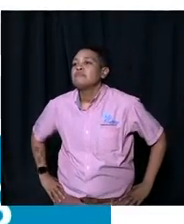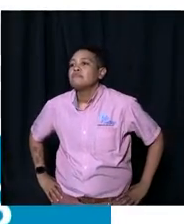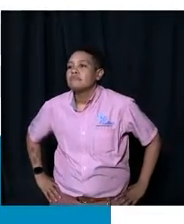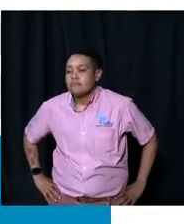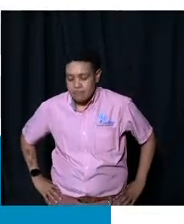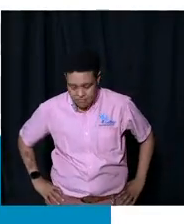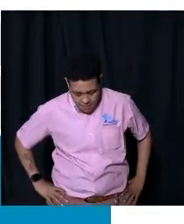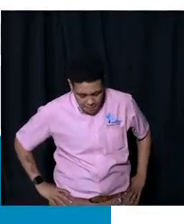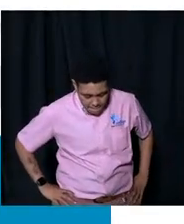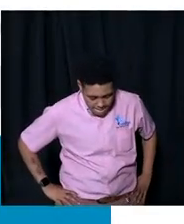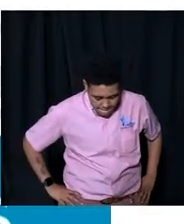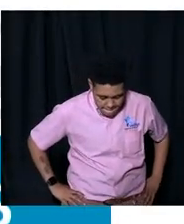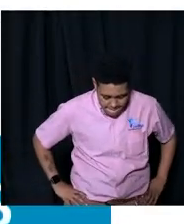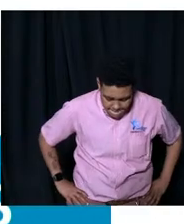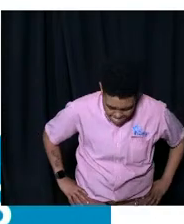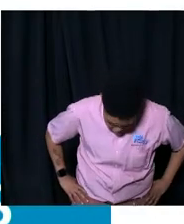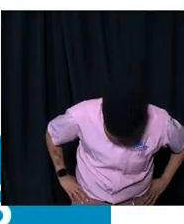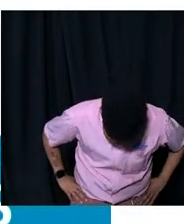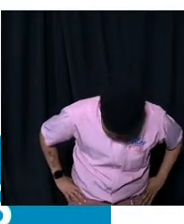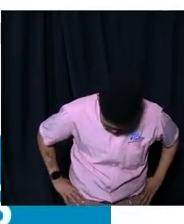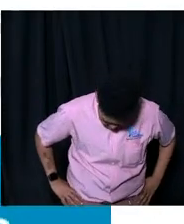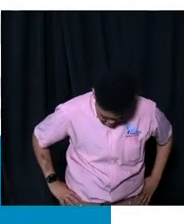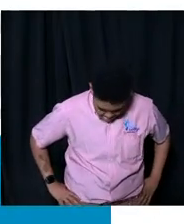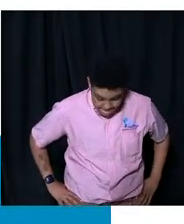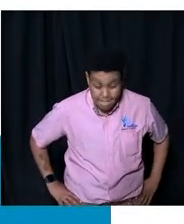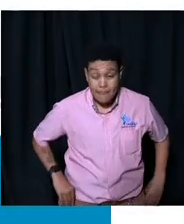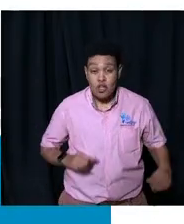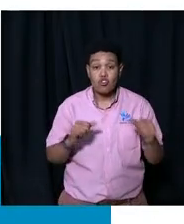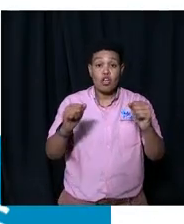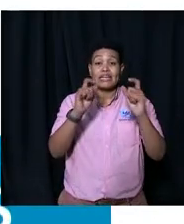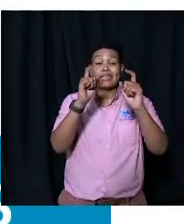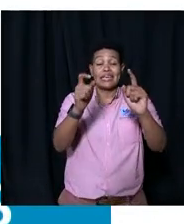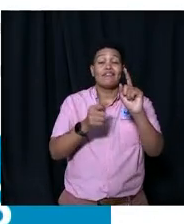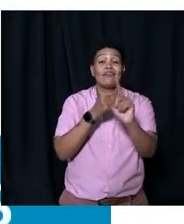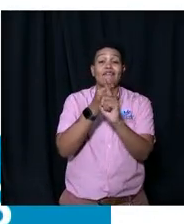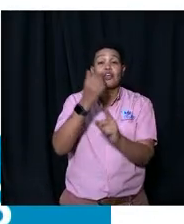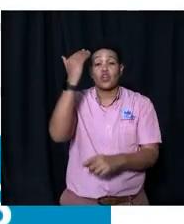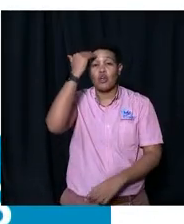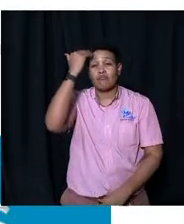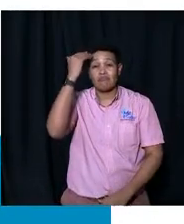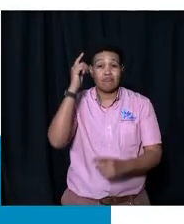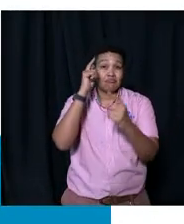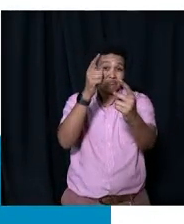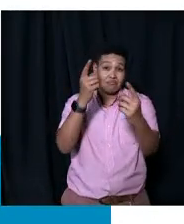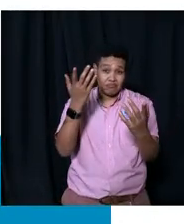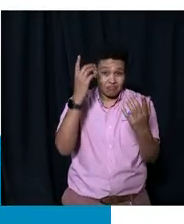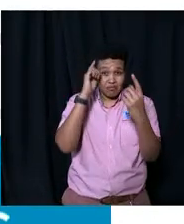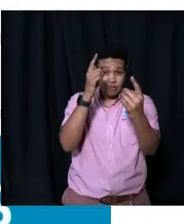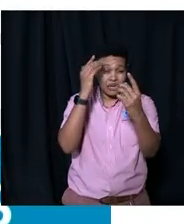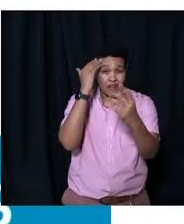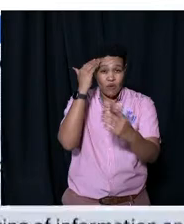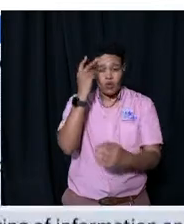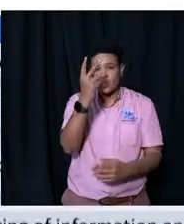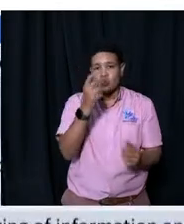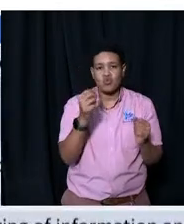Moving on to the strategies that give effect to the objective on awareness, there are 2 such strategies.